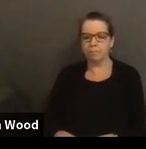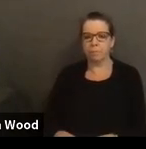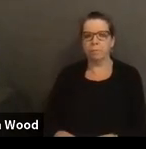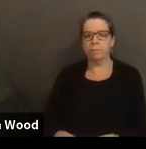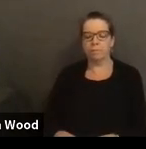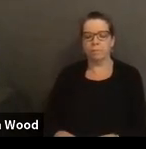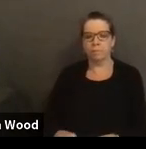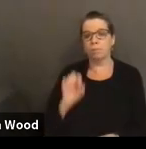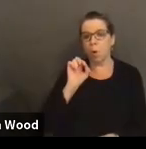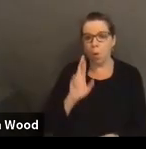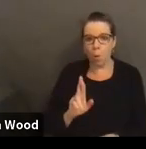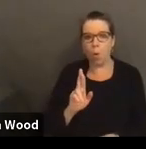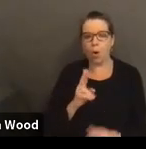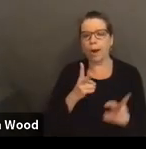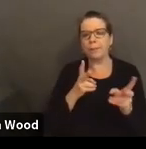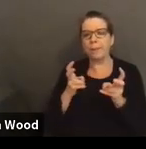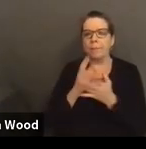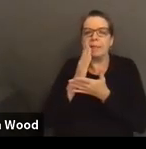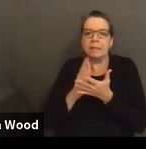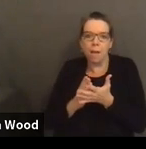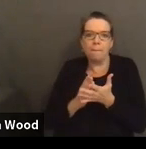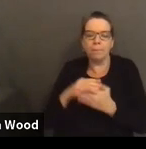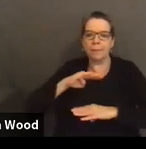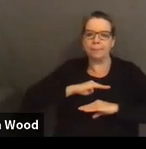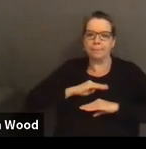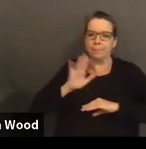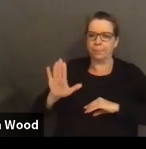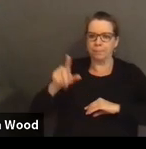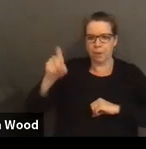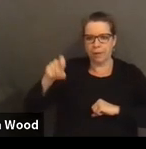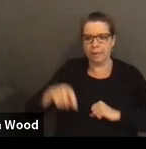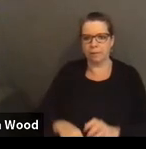or components that best meet their needs.